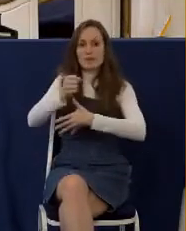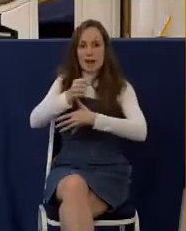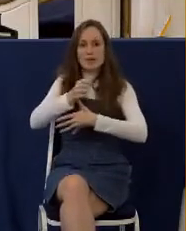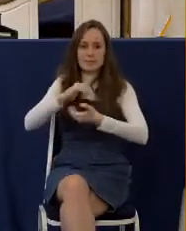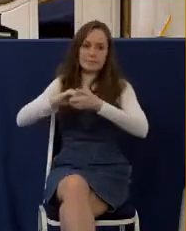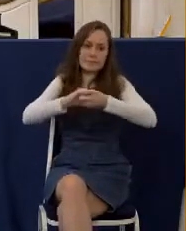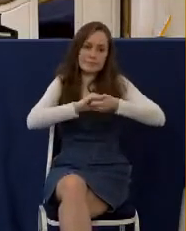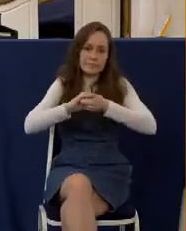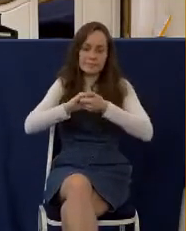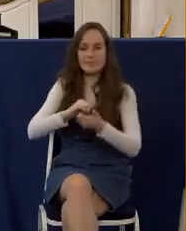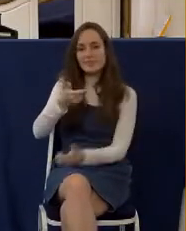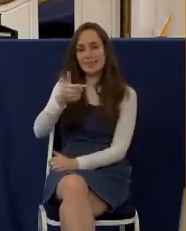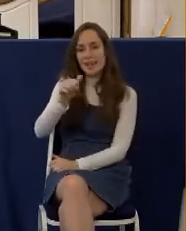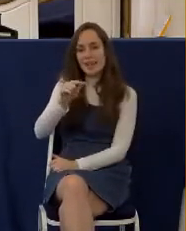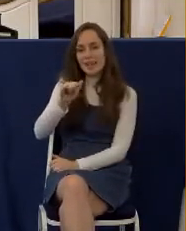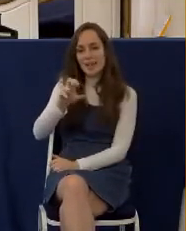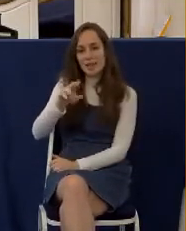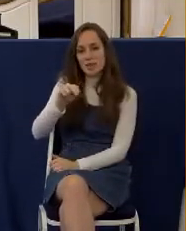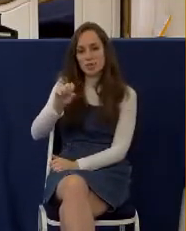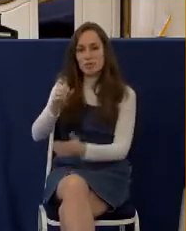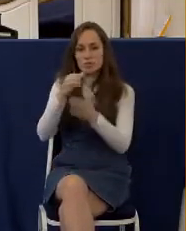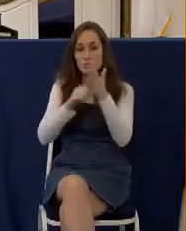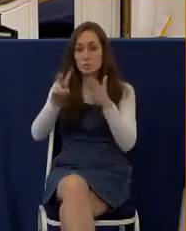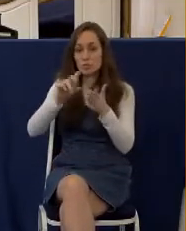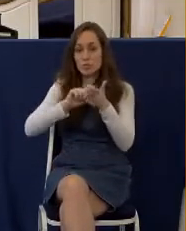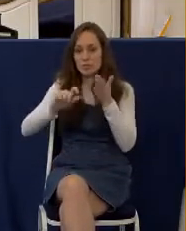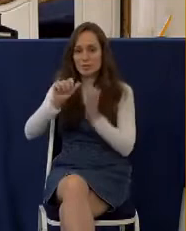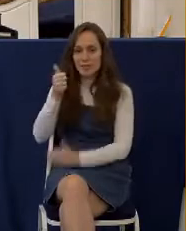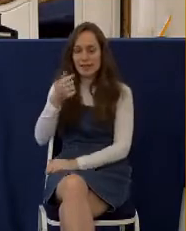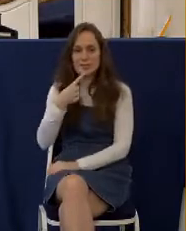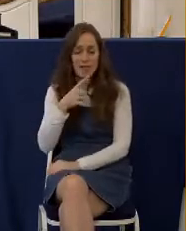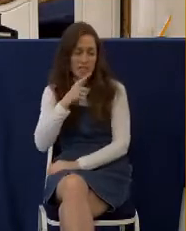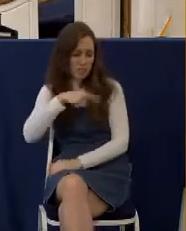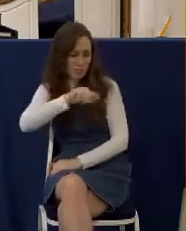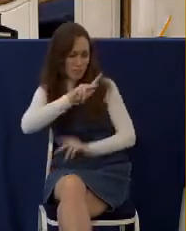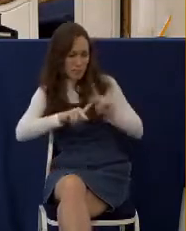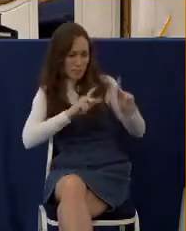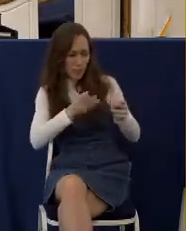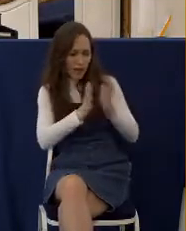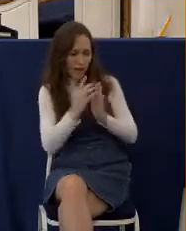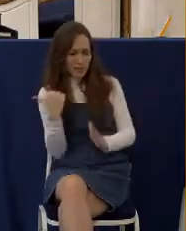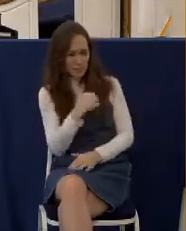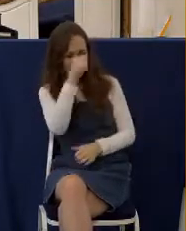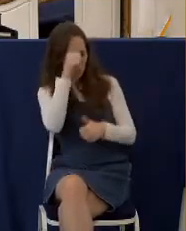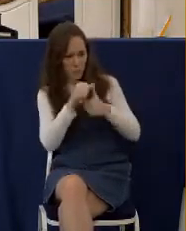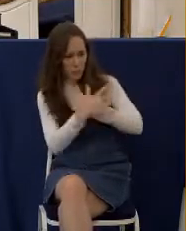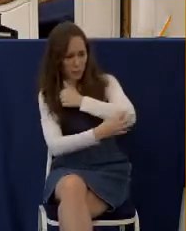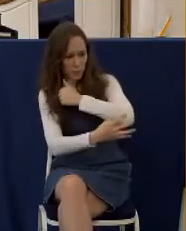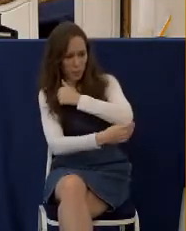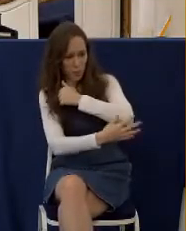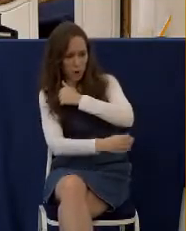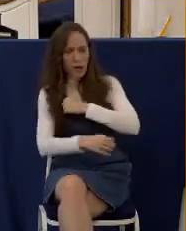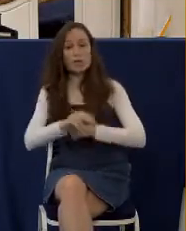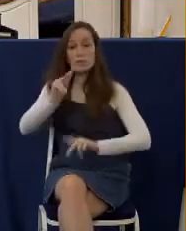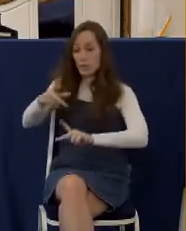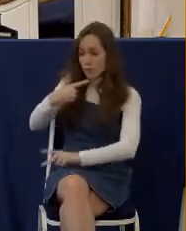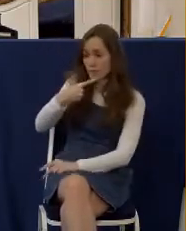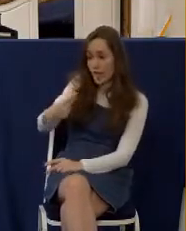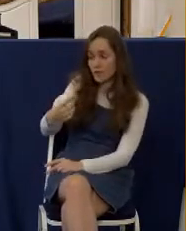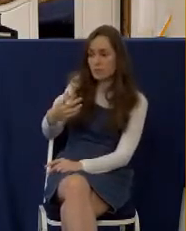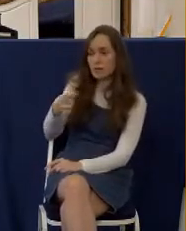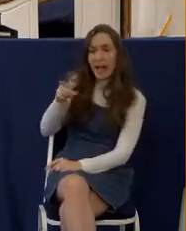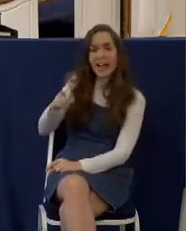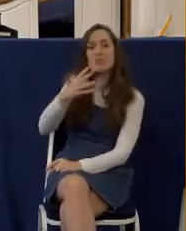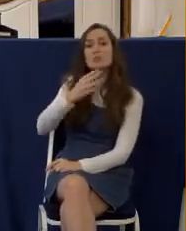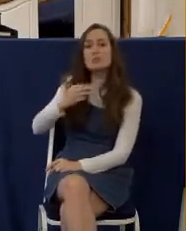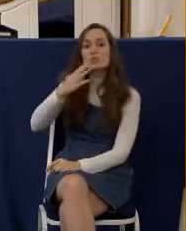says, only they ask us to remember the poor. And Paul said, the very thing I was eager to do. At the Jerusalem Council, they said to Paul, Paul, tell the